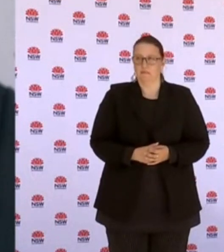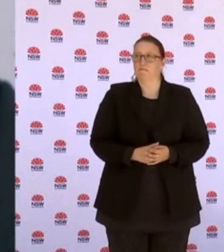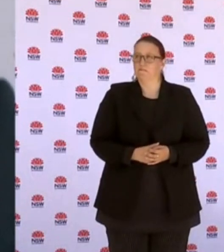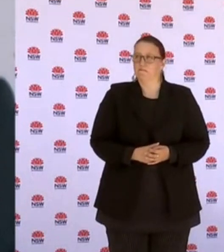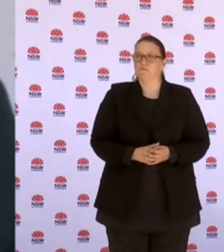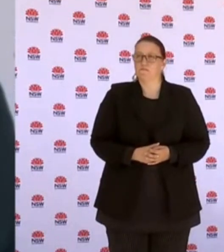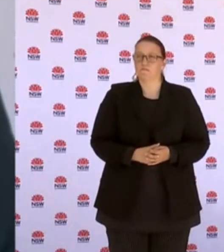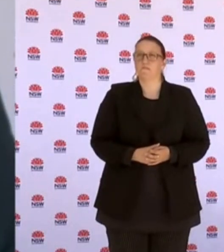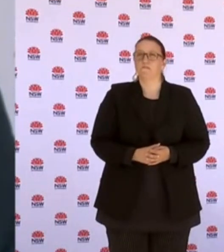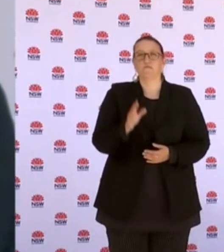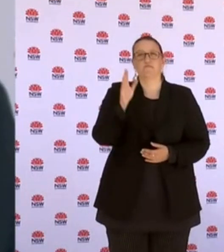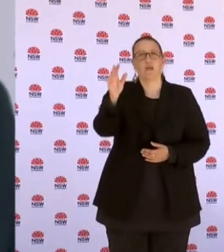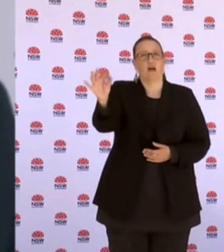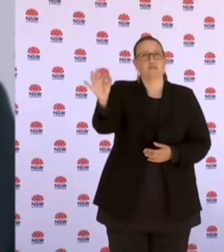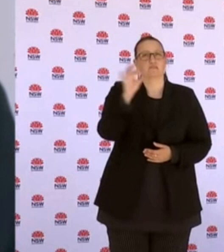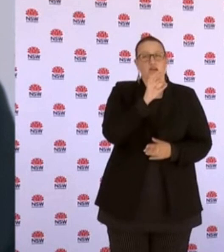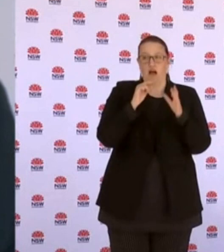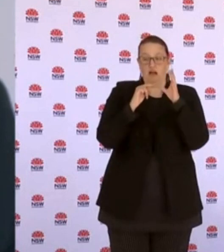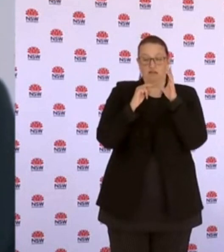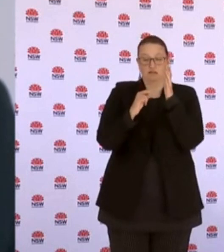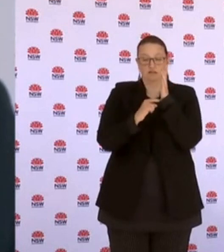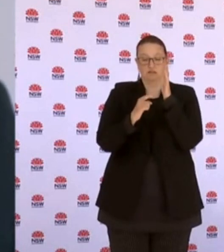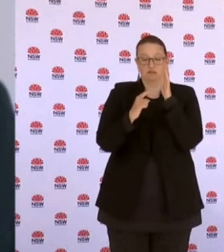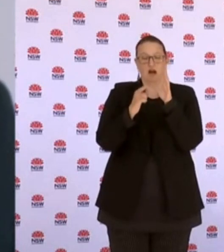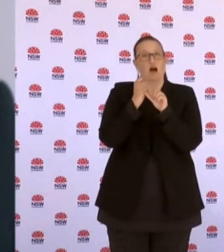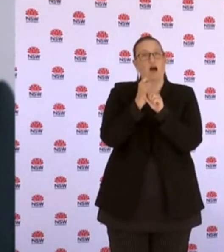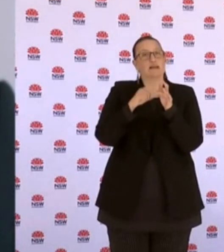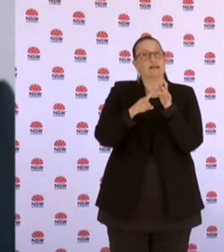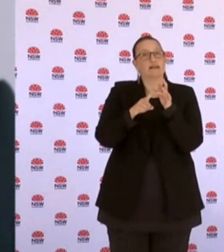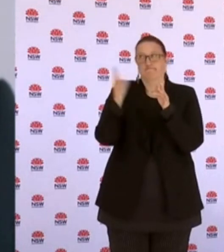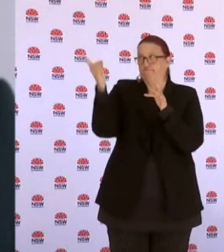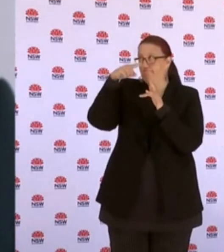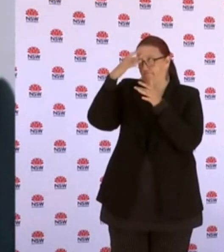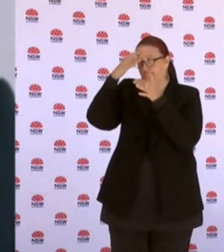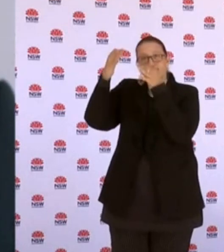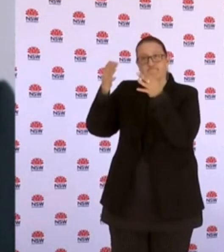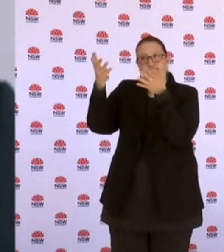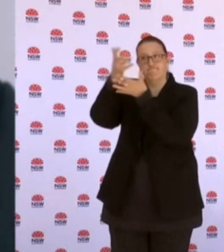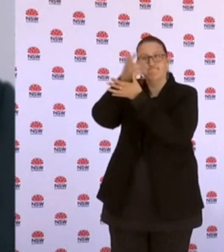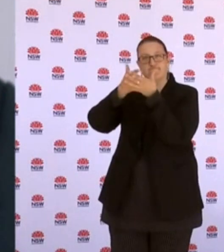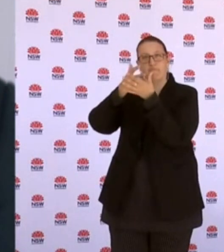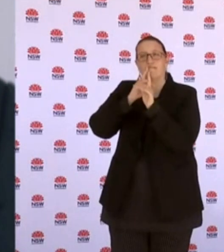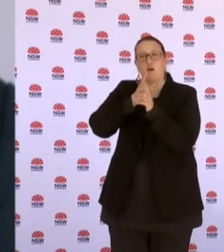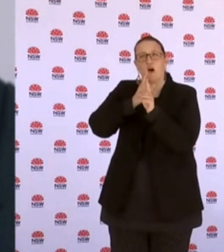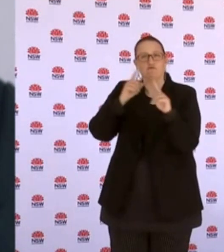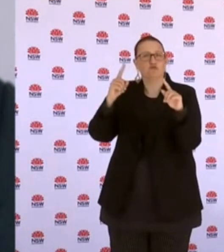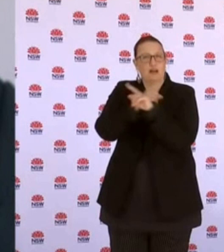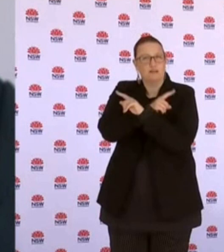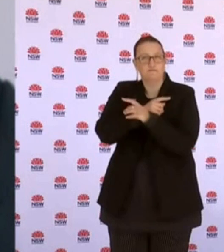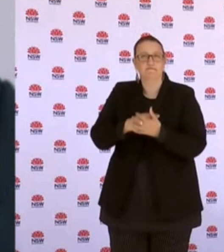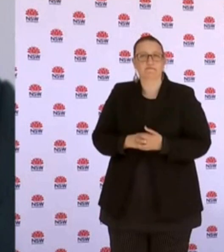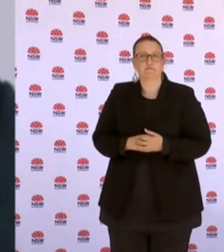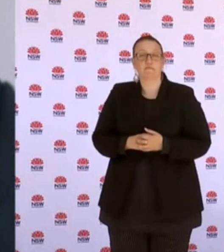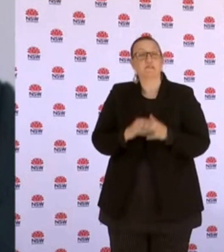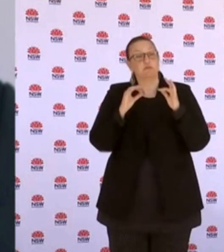James? The ATAGI advice changed for AstraZeneca the other day in light of the outbreak in Sydney, with ATAGI recommending that anyone should